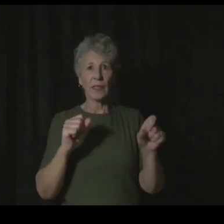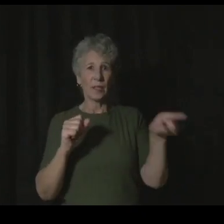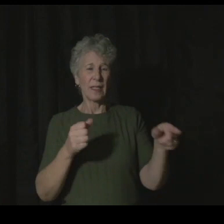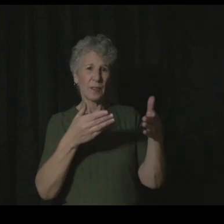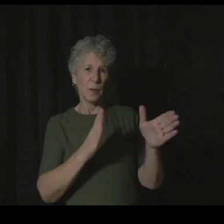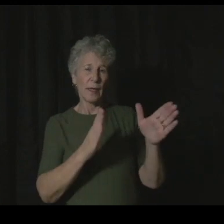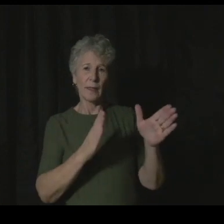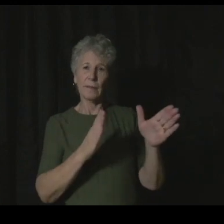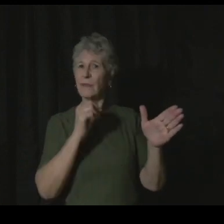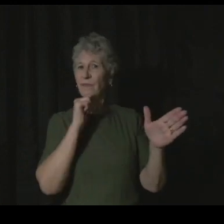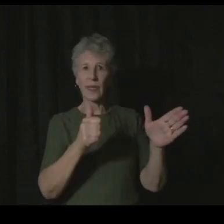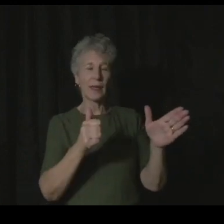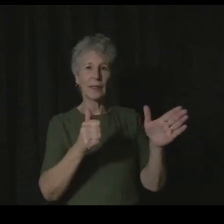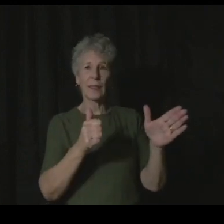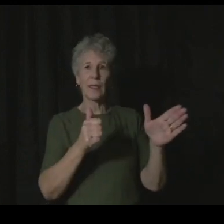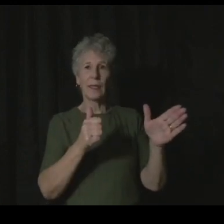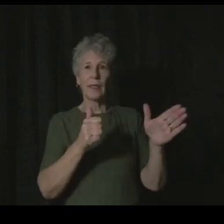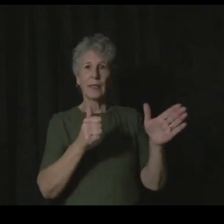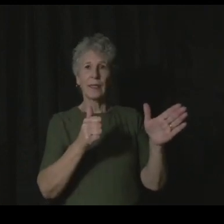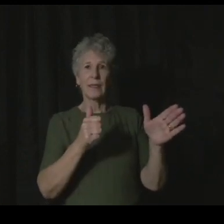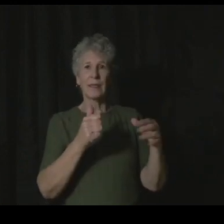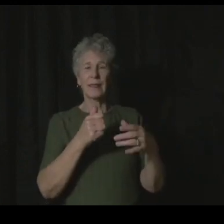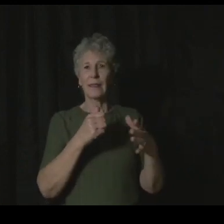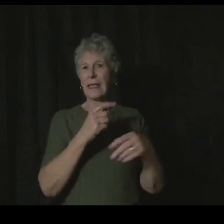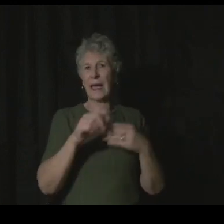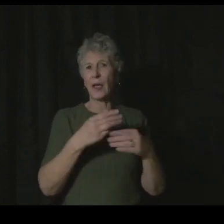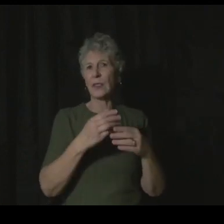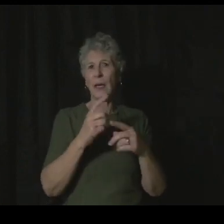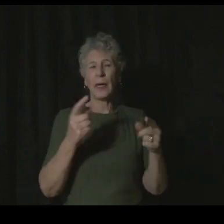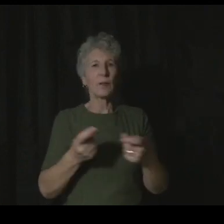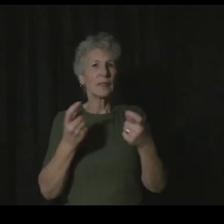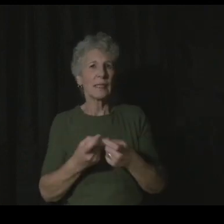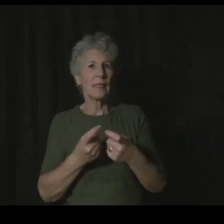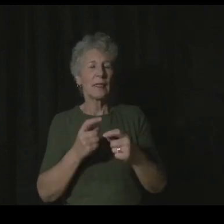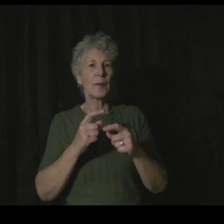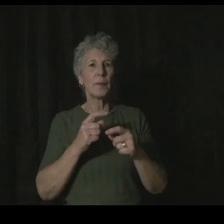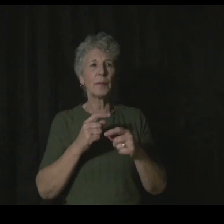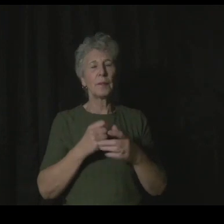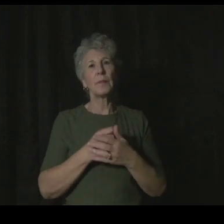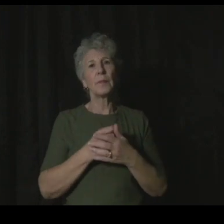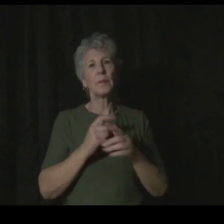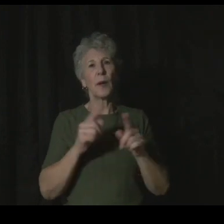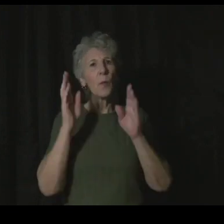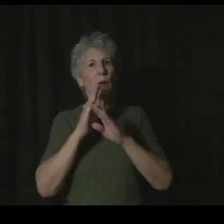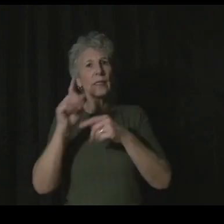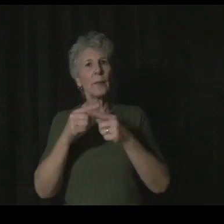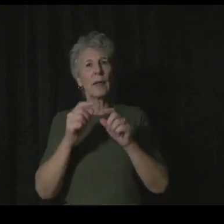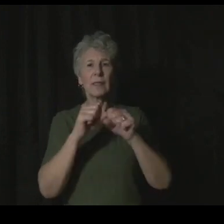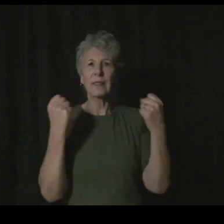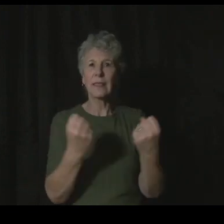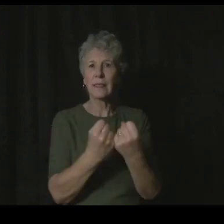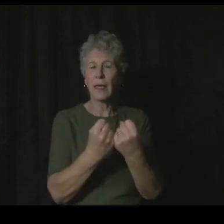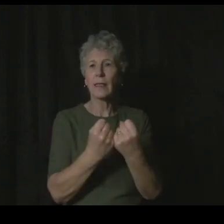Judaism is not concerned about individual sin. It's concerned about societal sin. Don't worry about your own